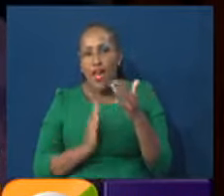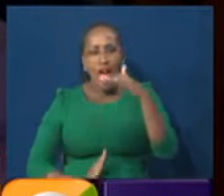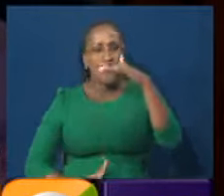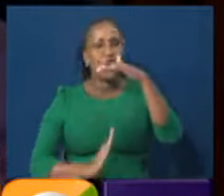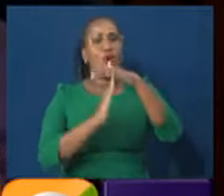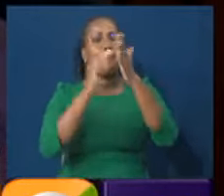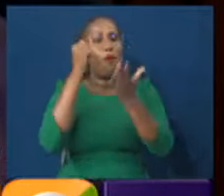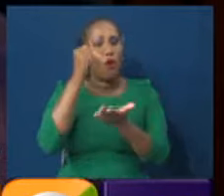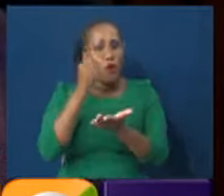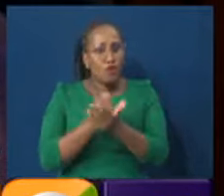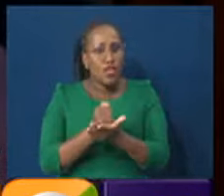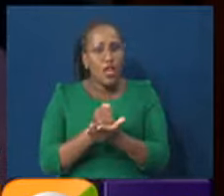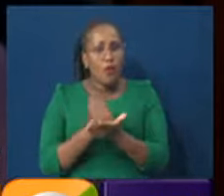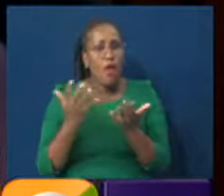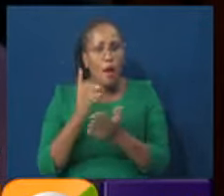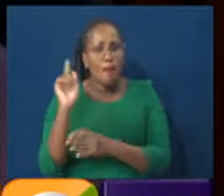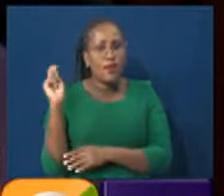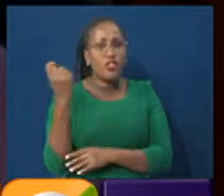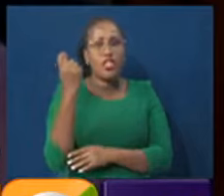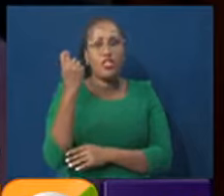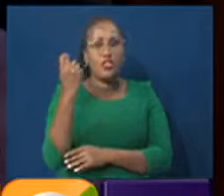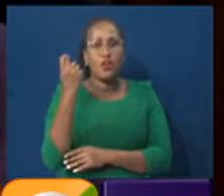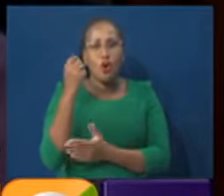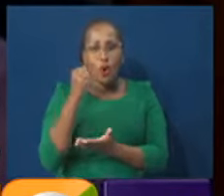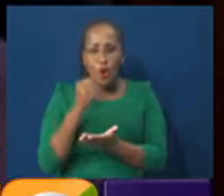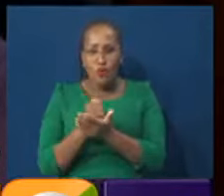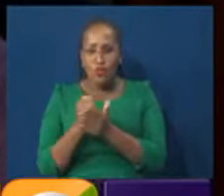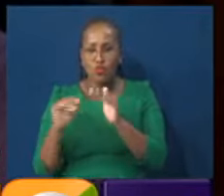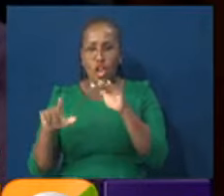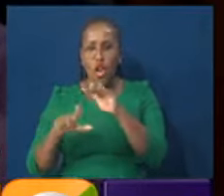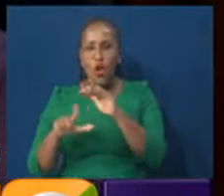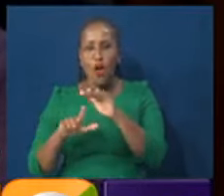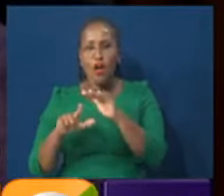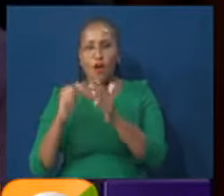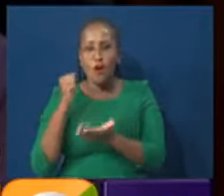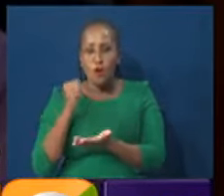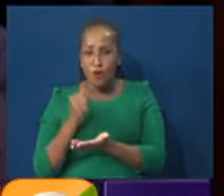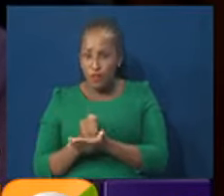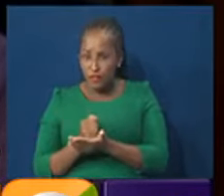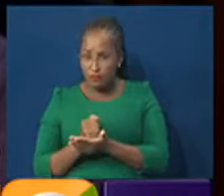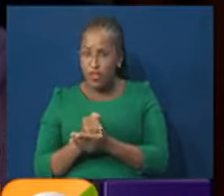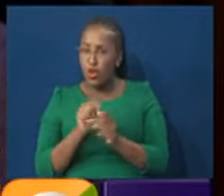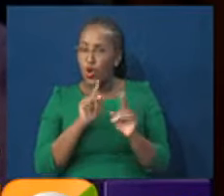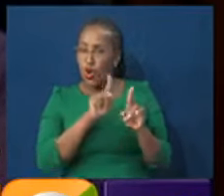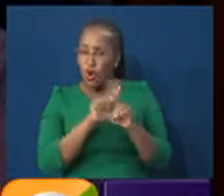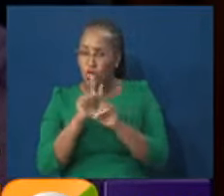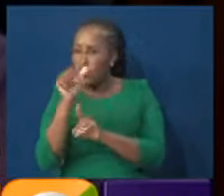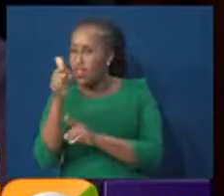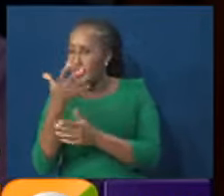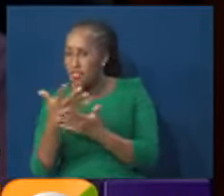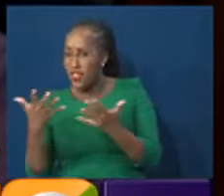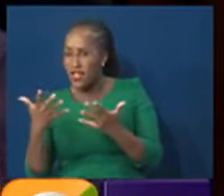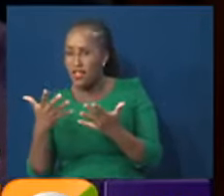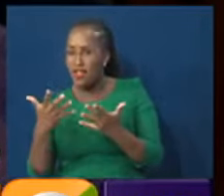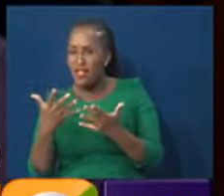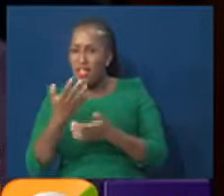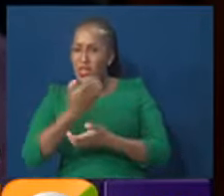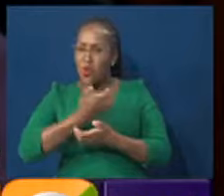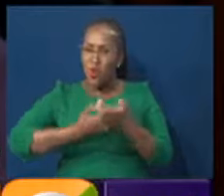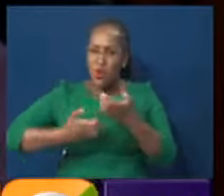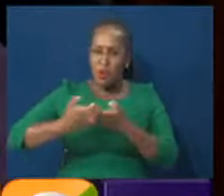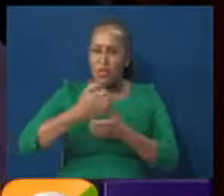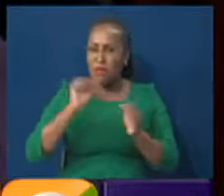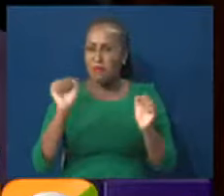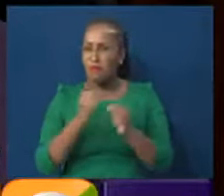is the president's office, to the lower offices. Secondly, the cost of living cannot be factored only on the aspect